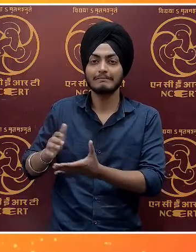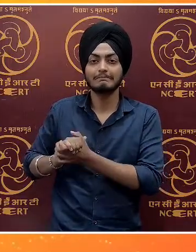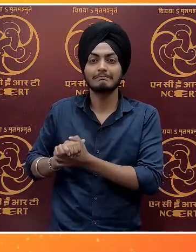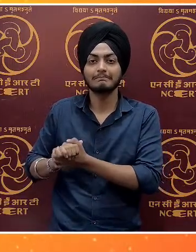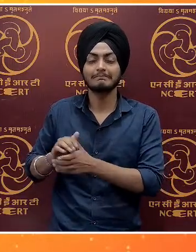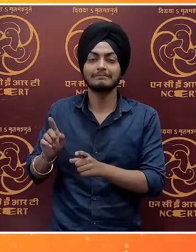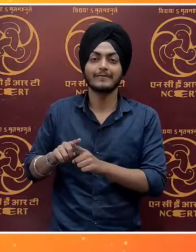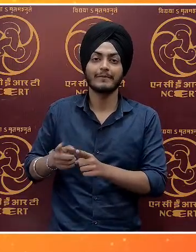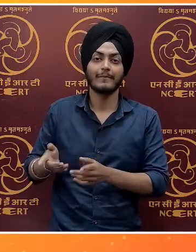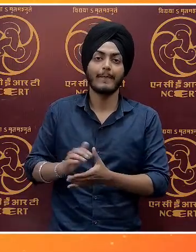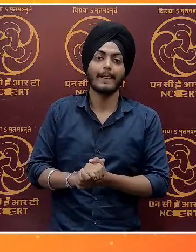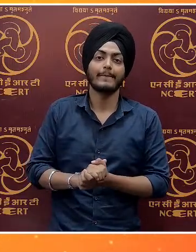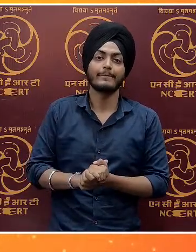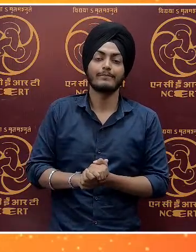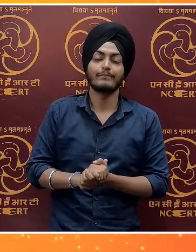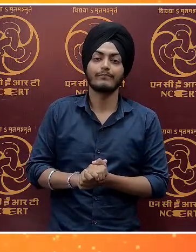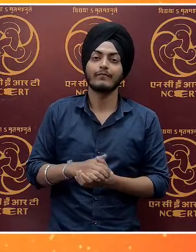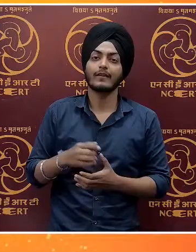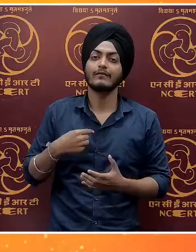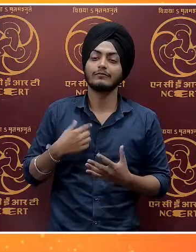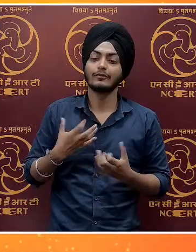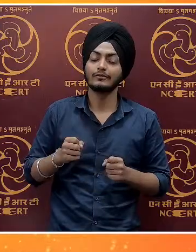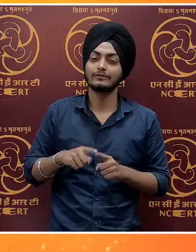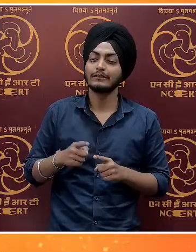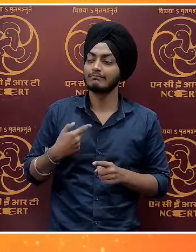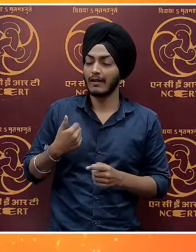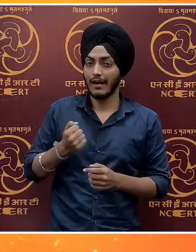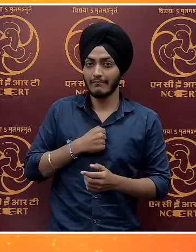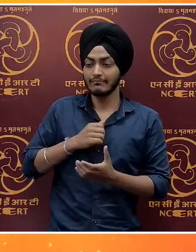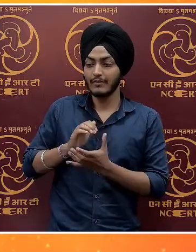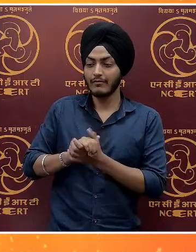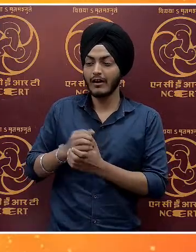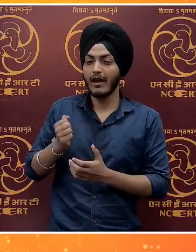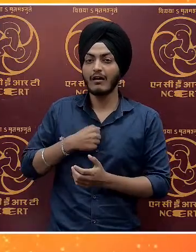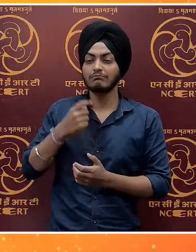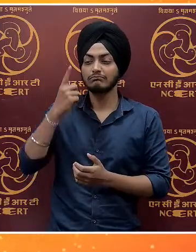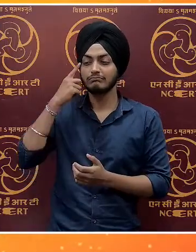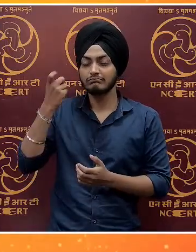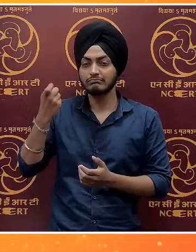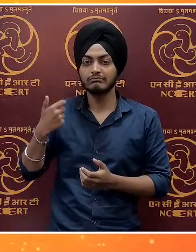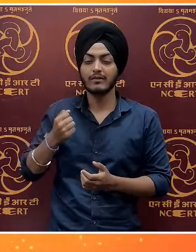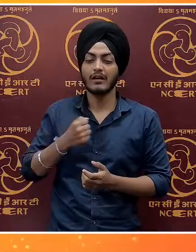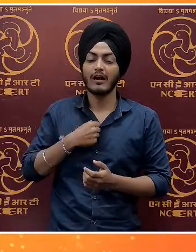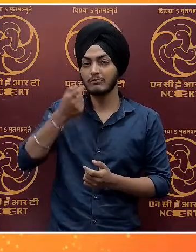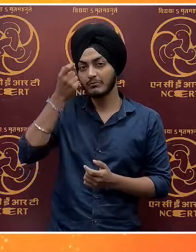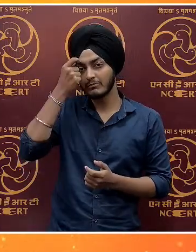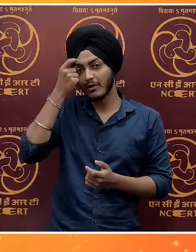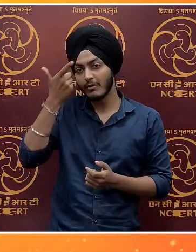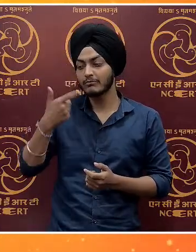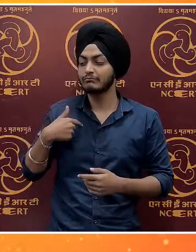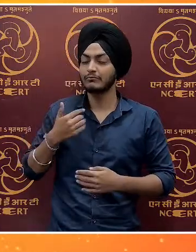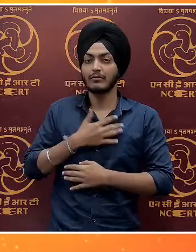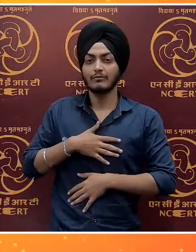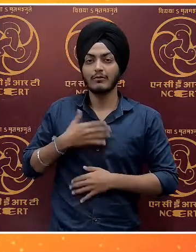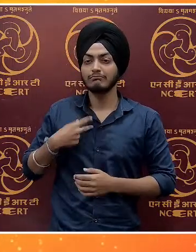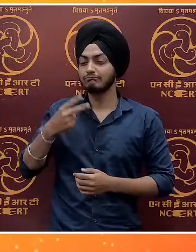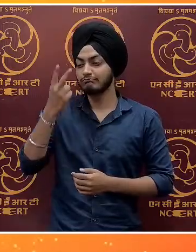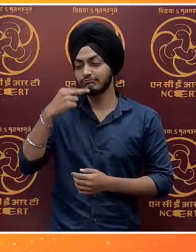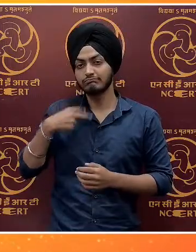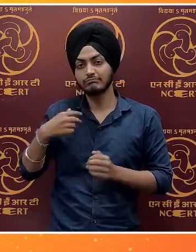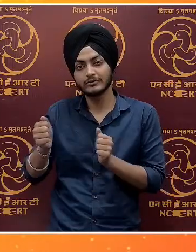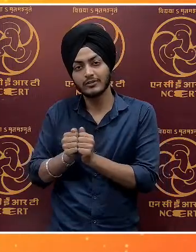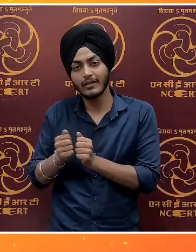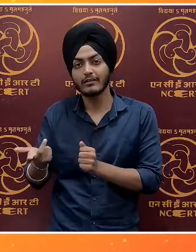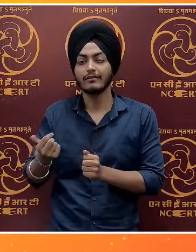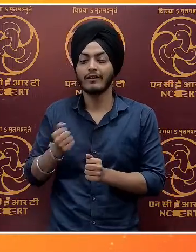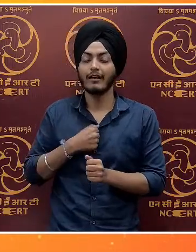buddies. Definitely. We need friend to share our thoughts, problems, we Joys. laugh with them, we cry with them, we